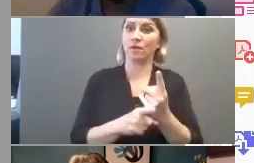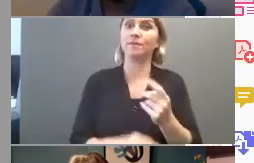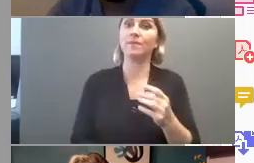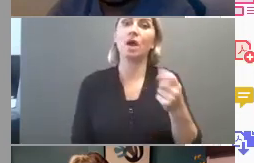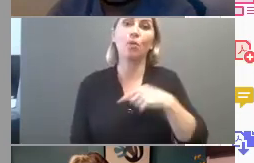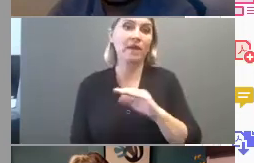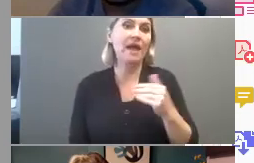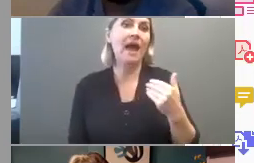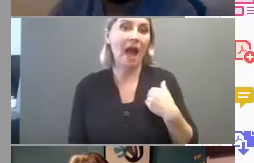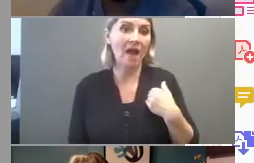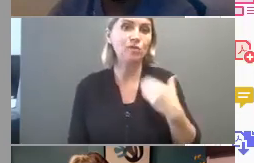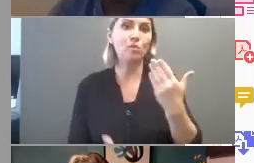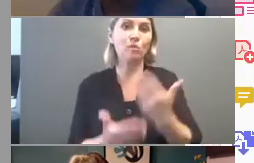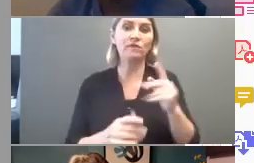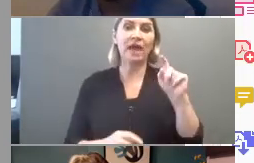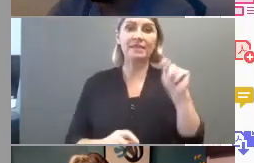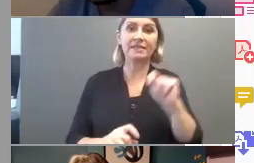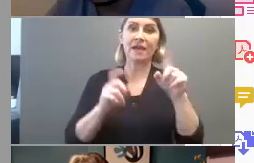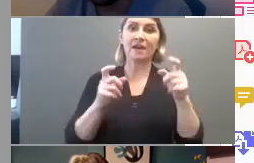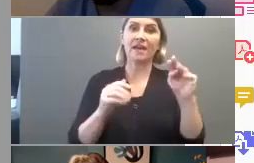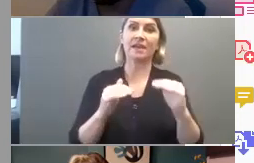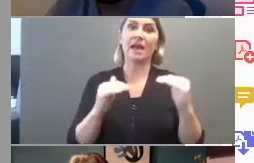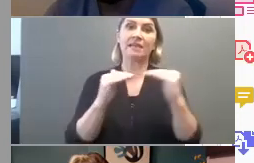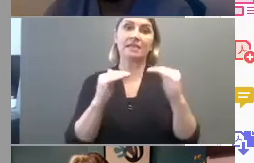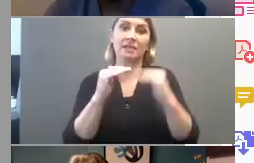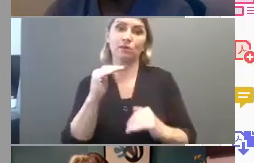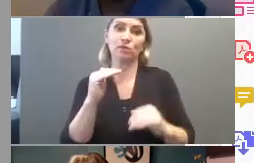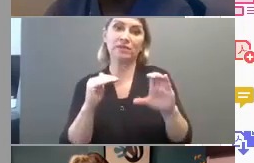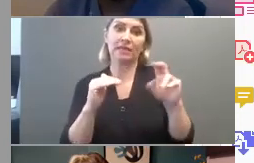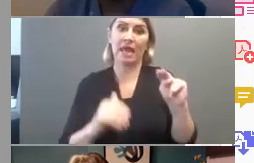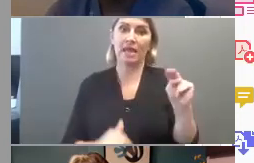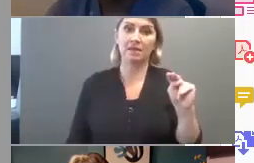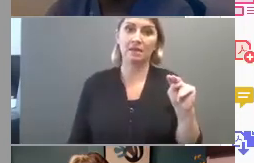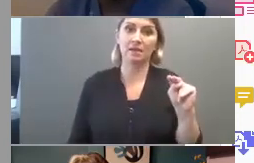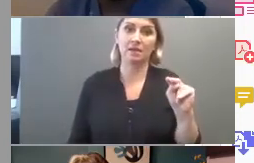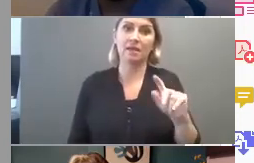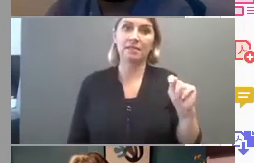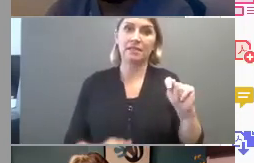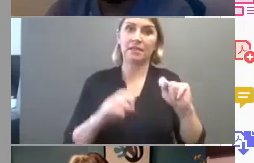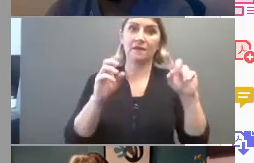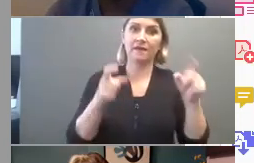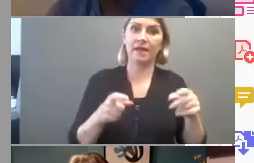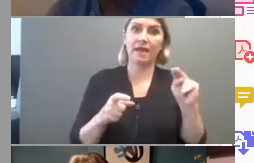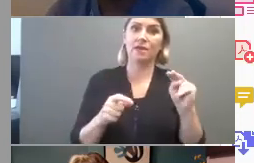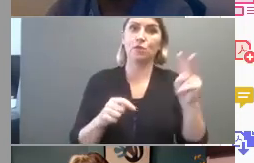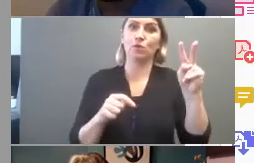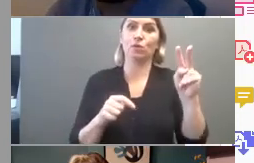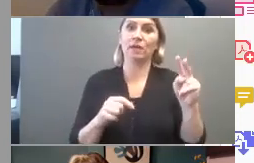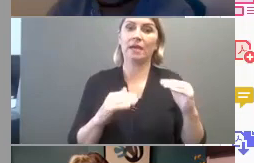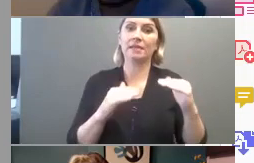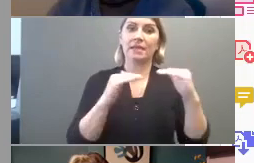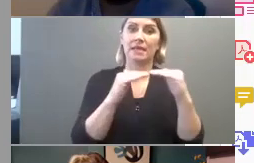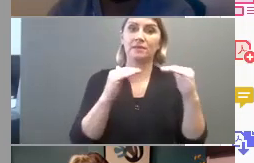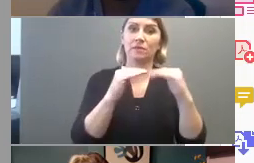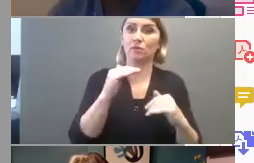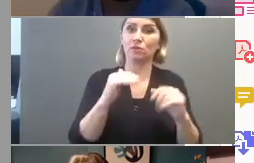We have to prove that T of n is less than equal to Cn. We can assume that T of n by 2 is less than equal to